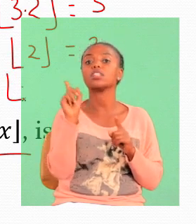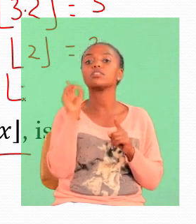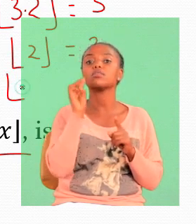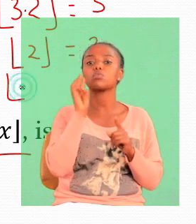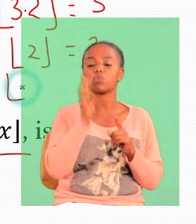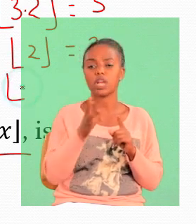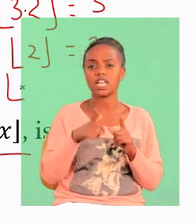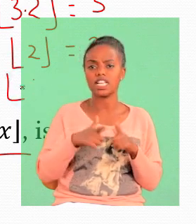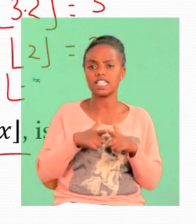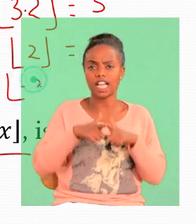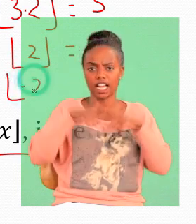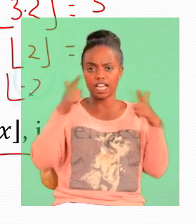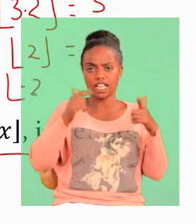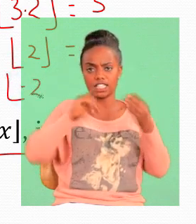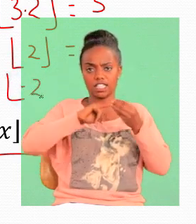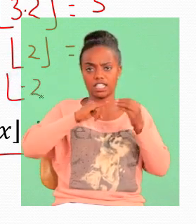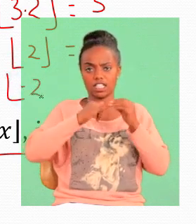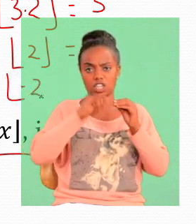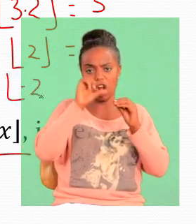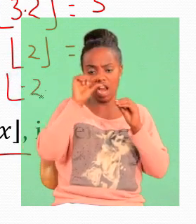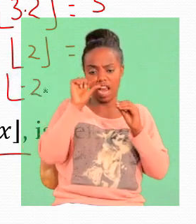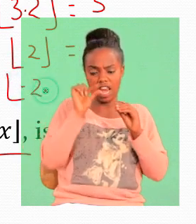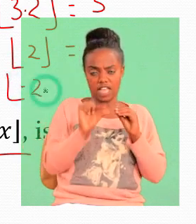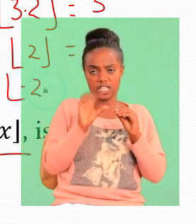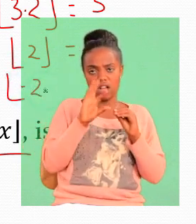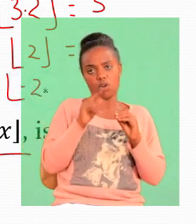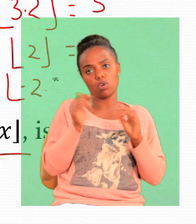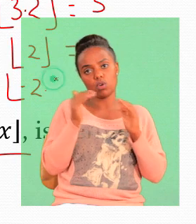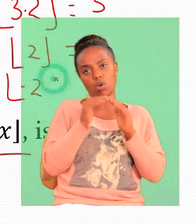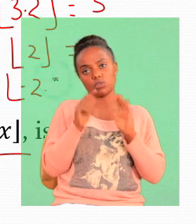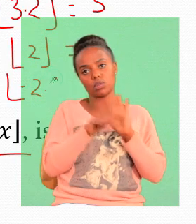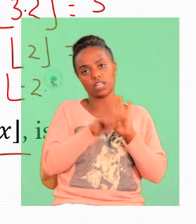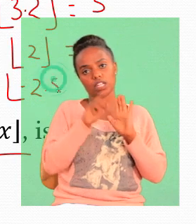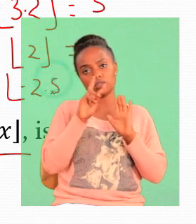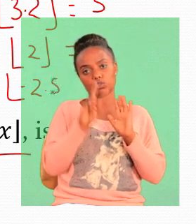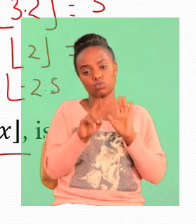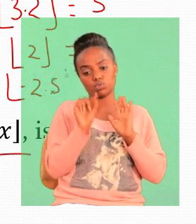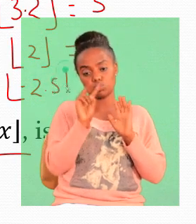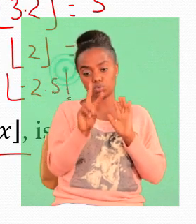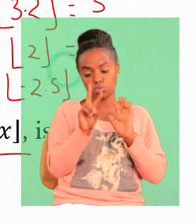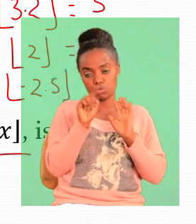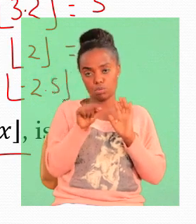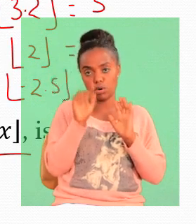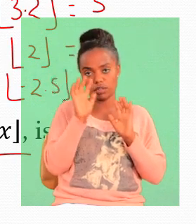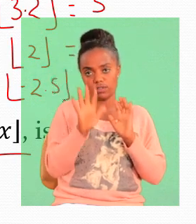the greatest integer less than or equal to negative 2.5.